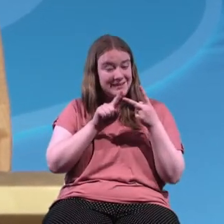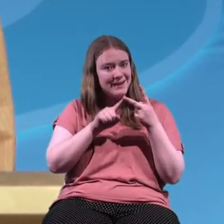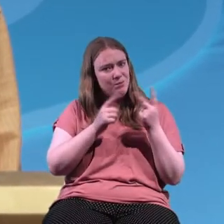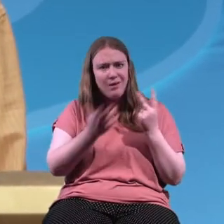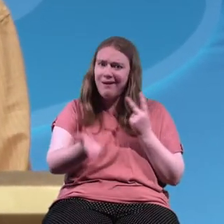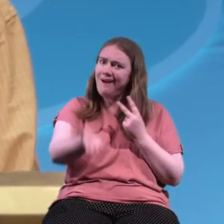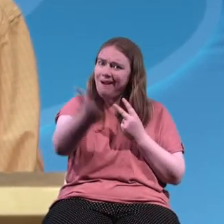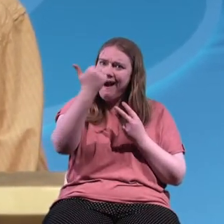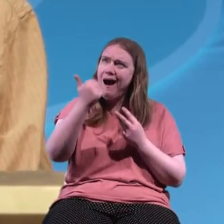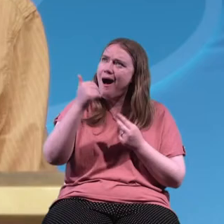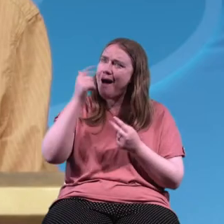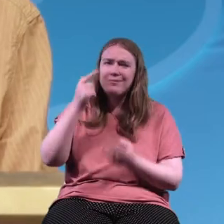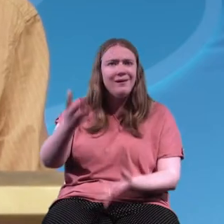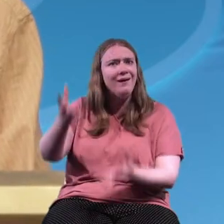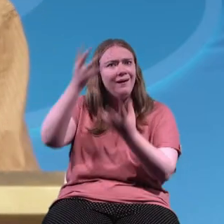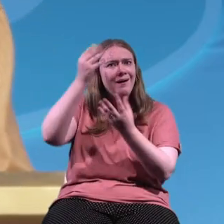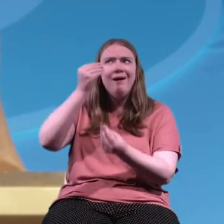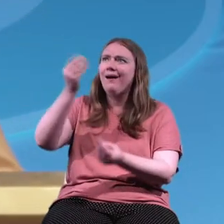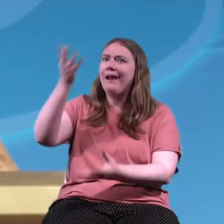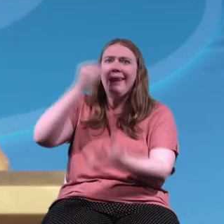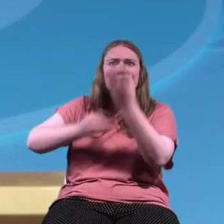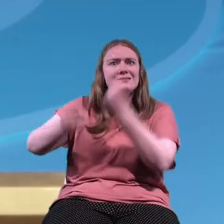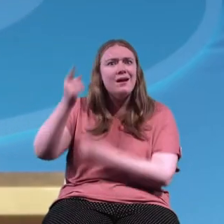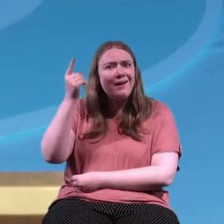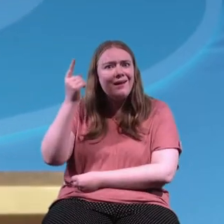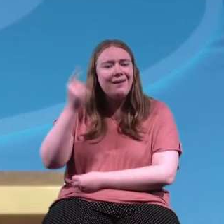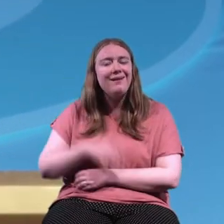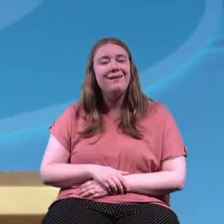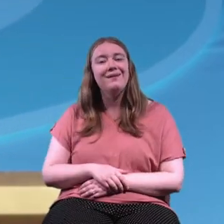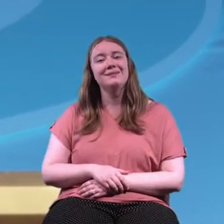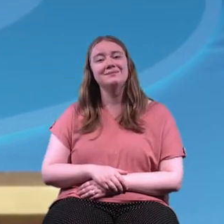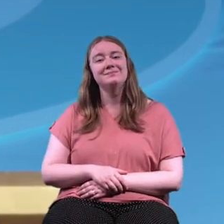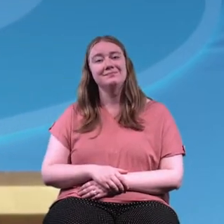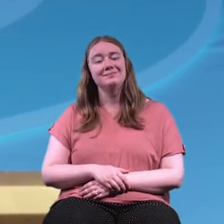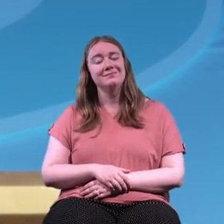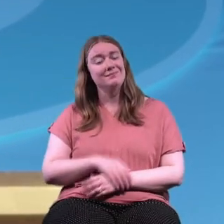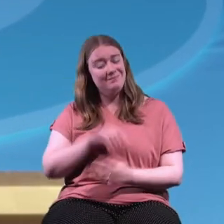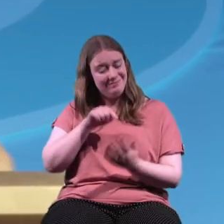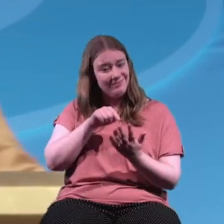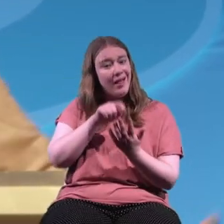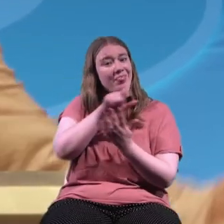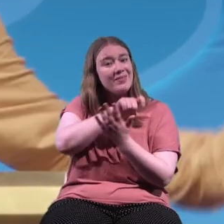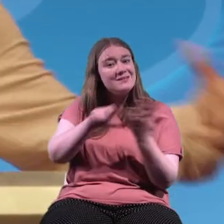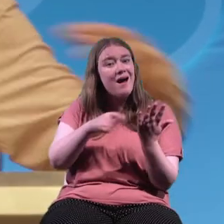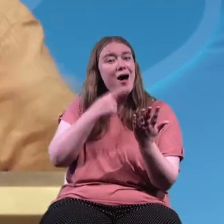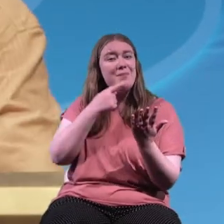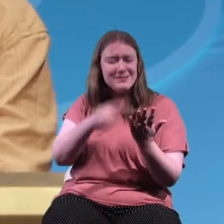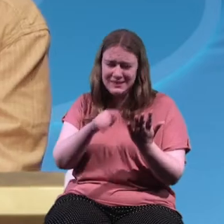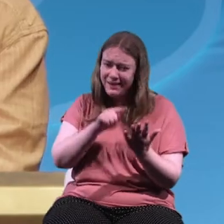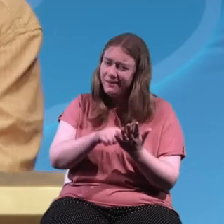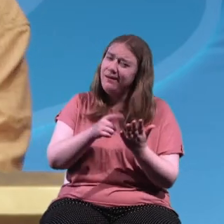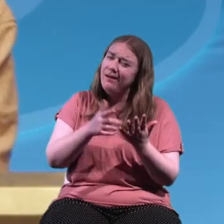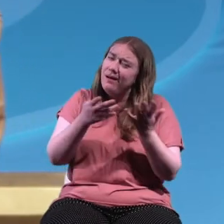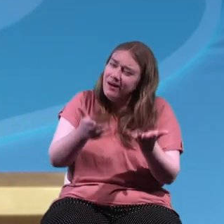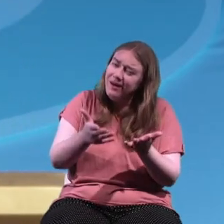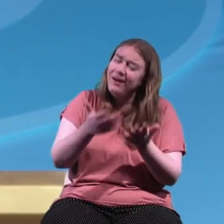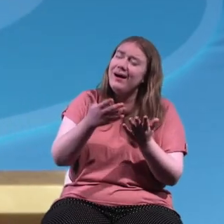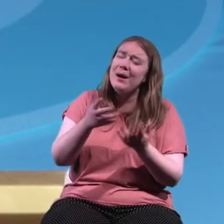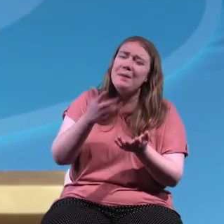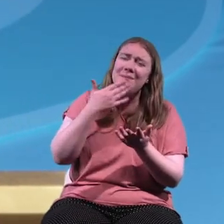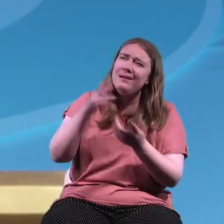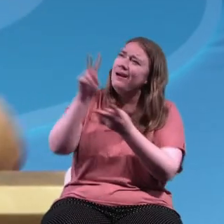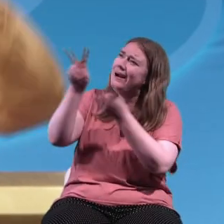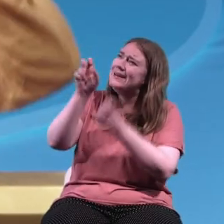listen. Verse 7, today, if only you would hear his voice, come and listen as God's word